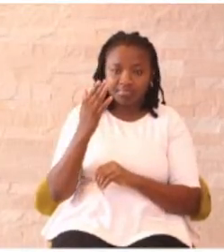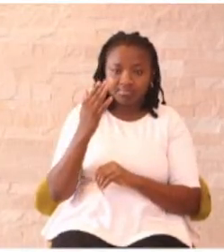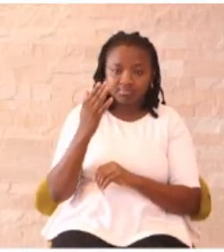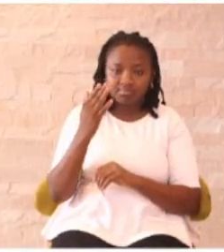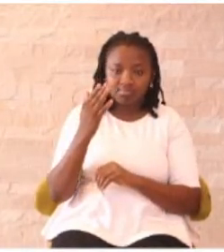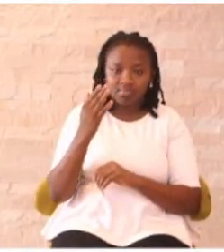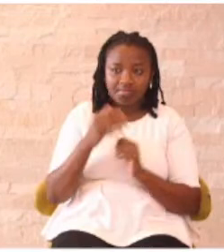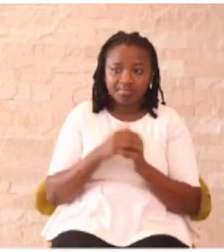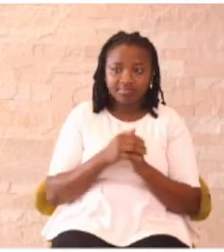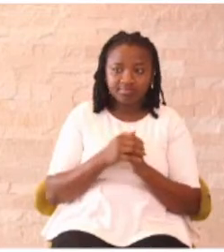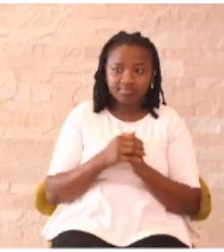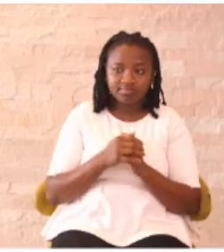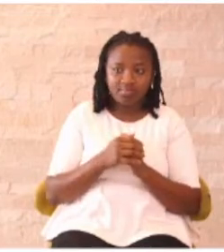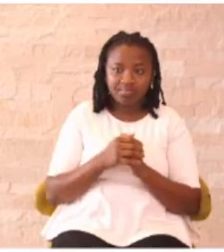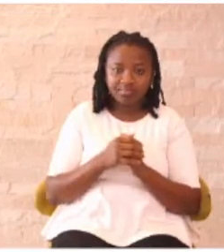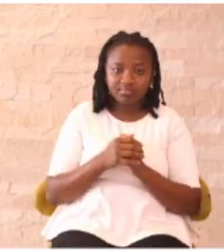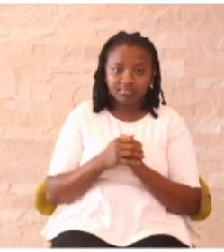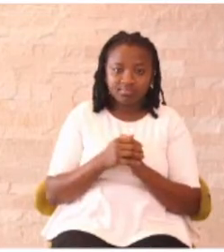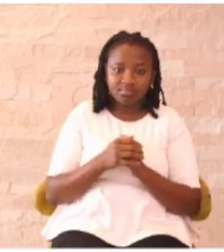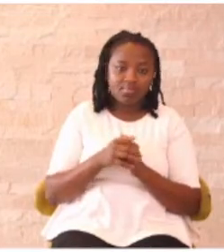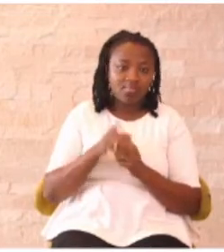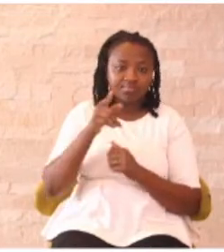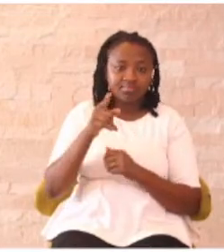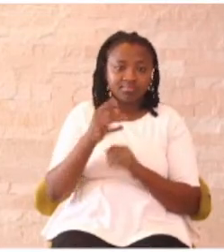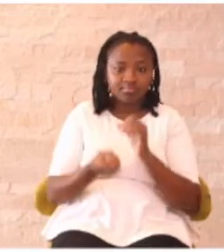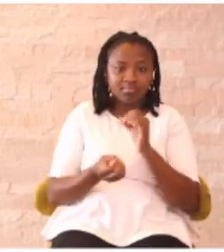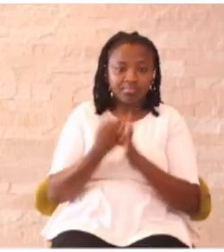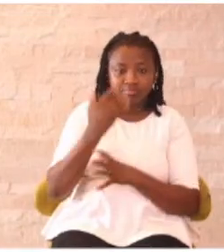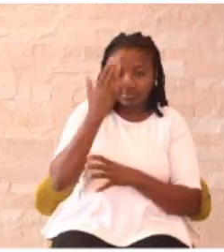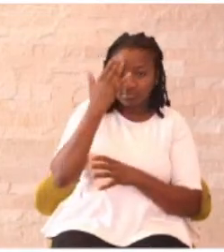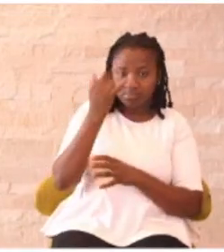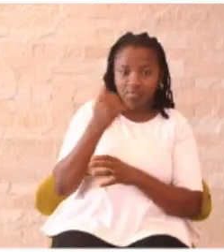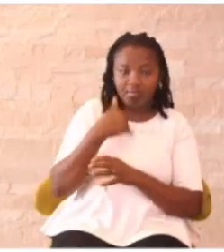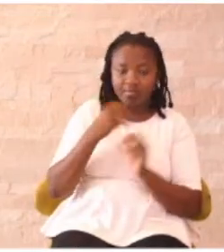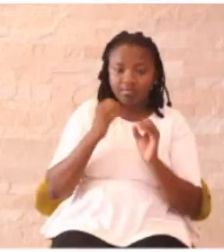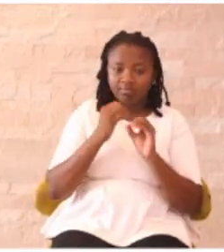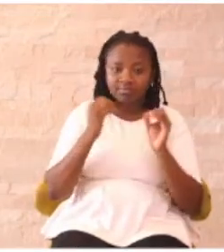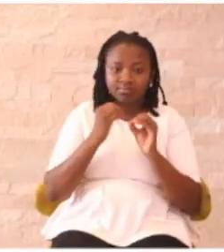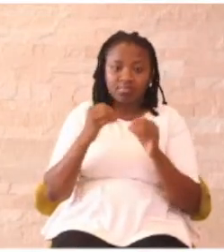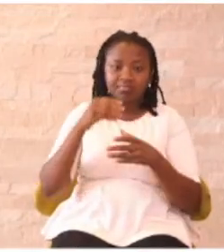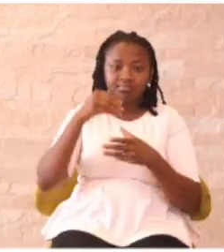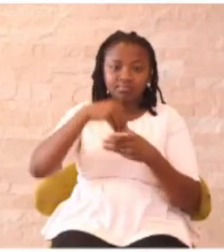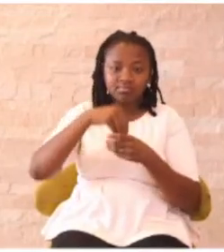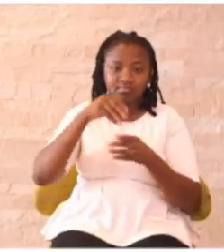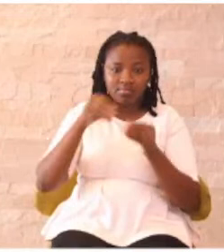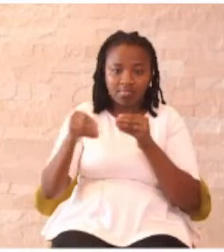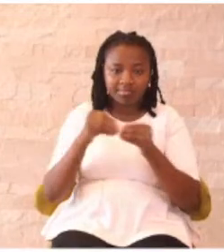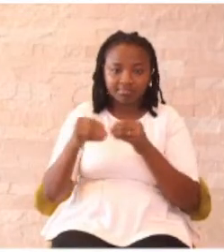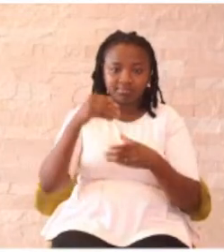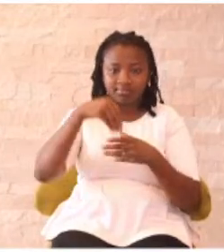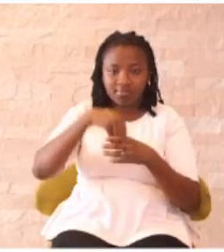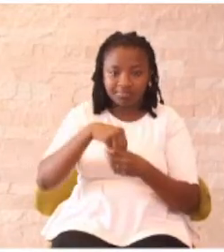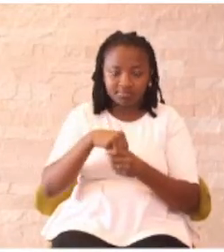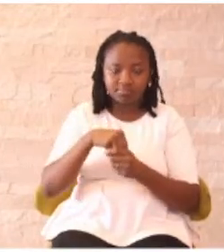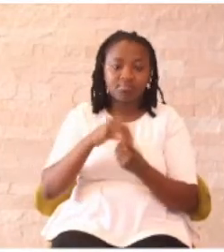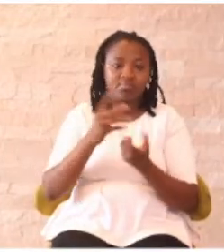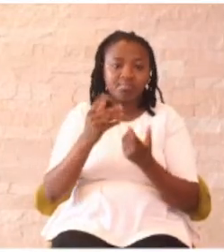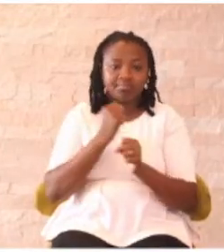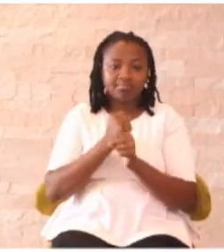and in absence of disability inclusive practices, which actors who